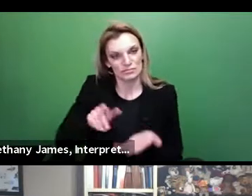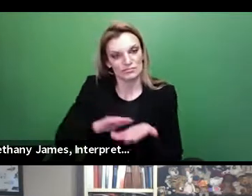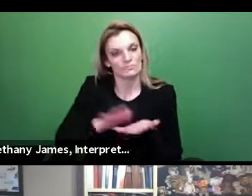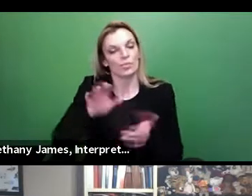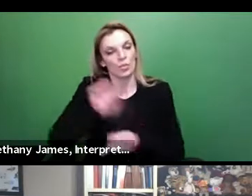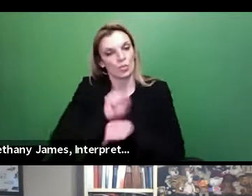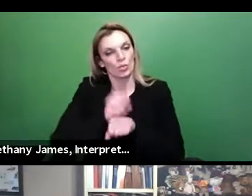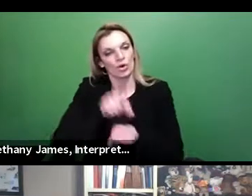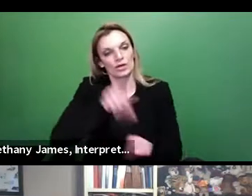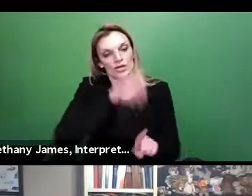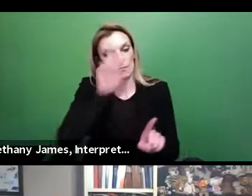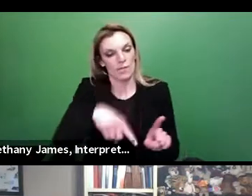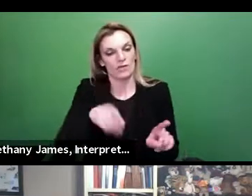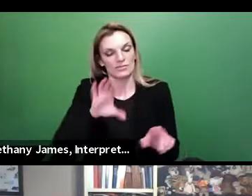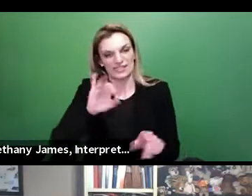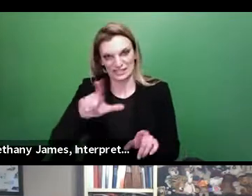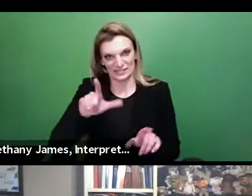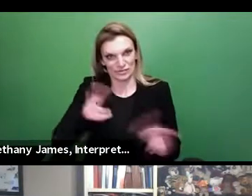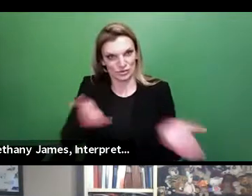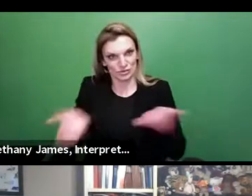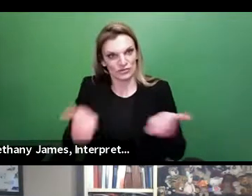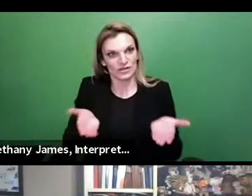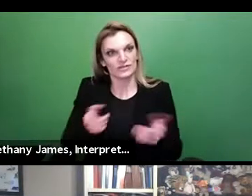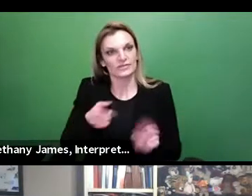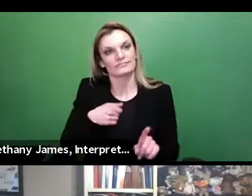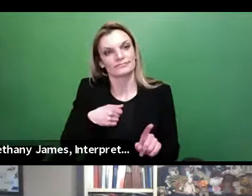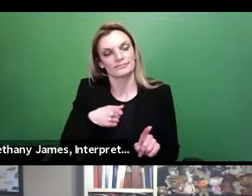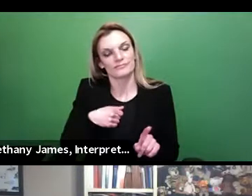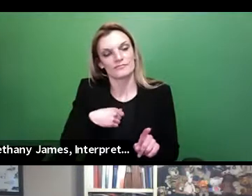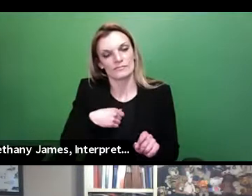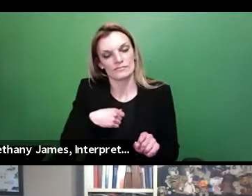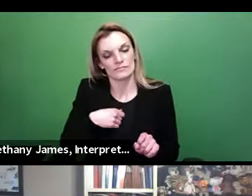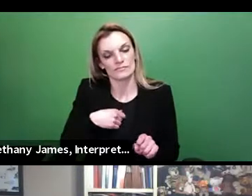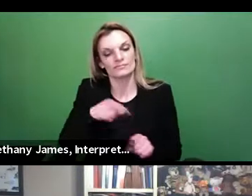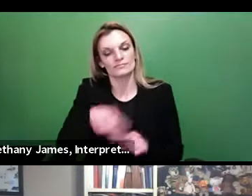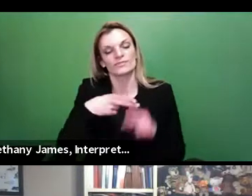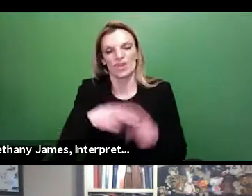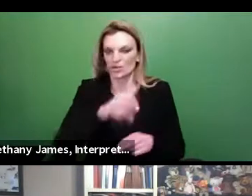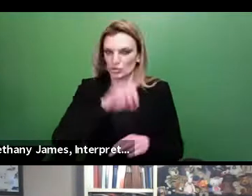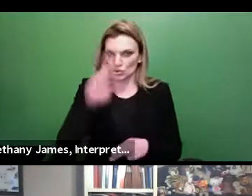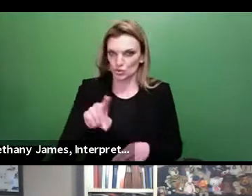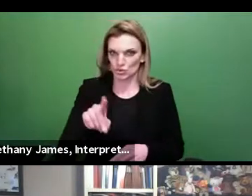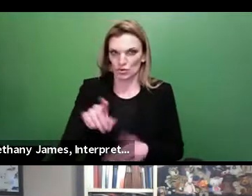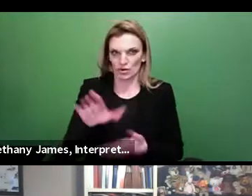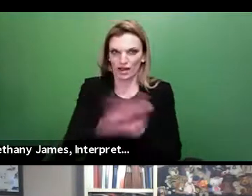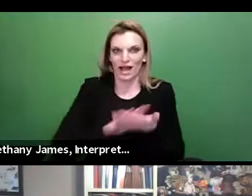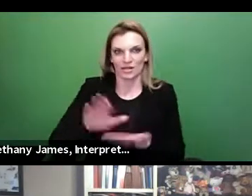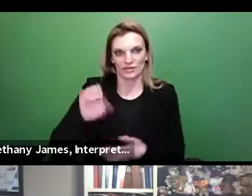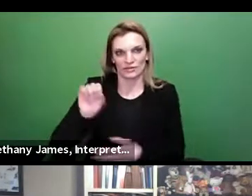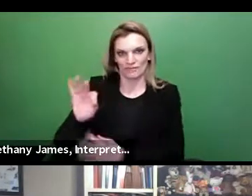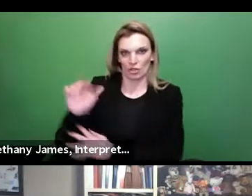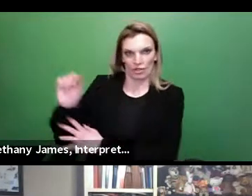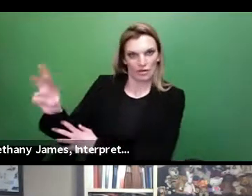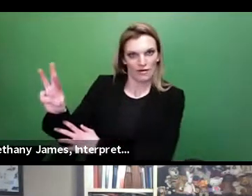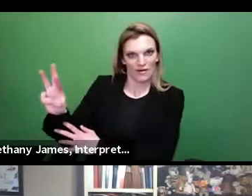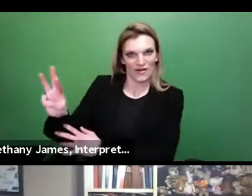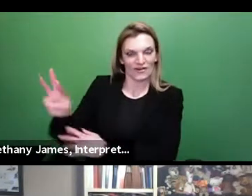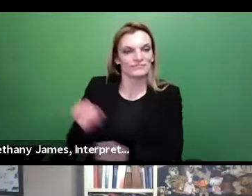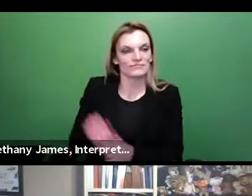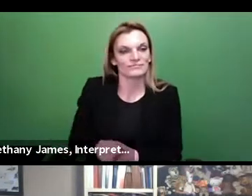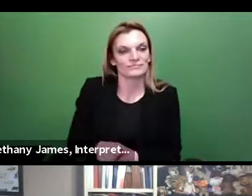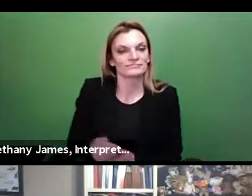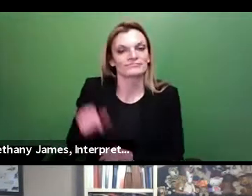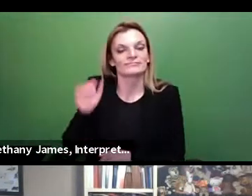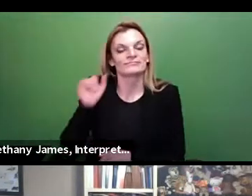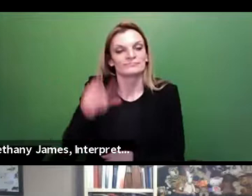Detroit's Department of Civil Services before deciding to enroll in what was then the Detroit College of Law. Upon obtaining his Juris Doctor from the Detroit College of